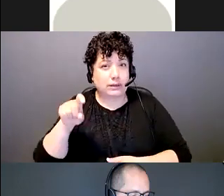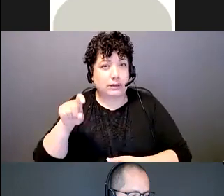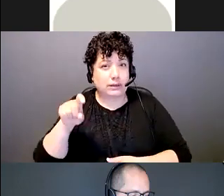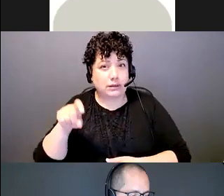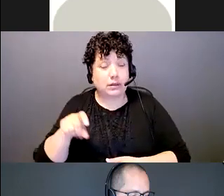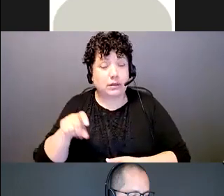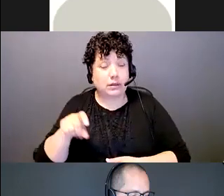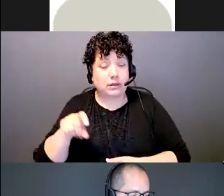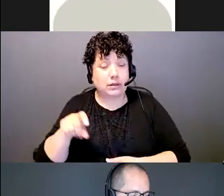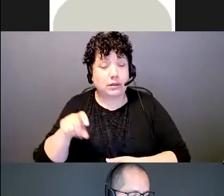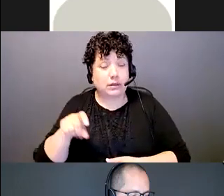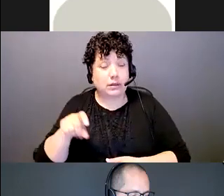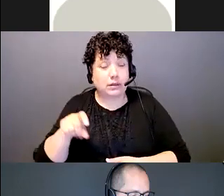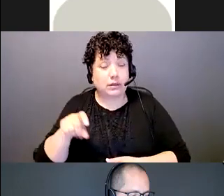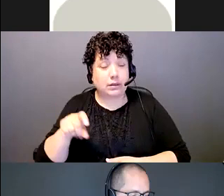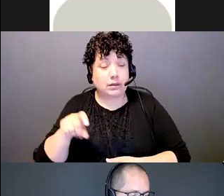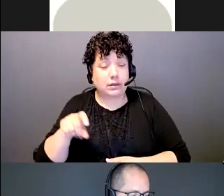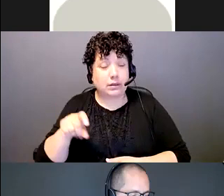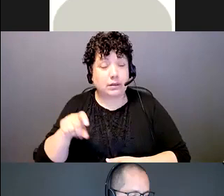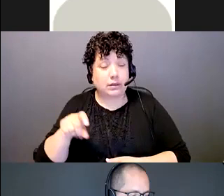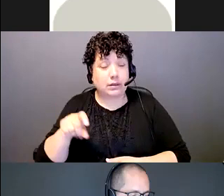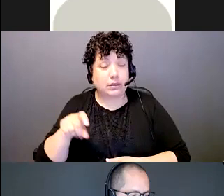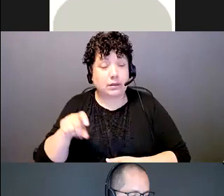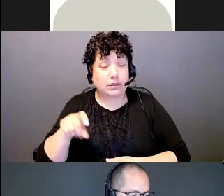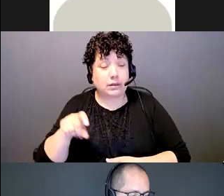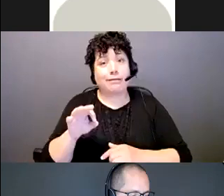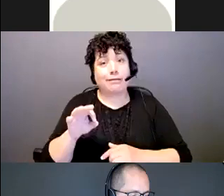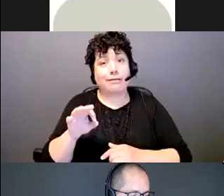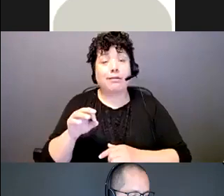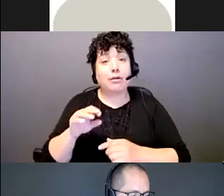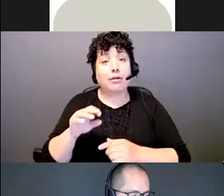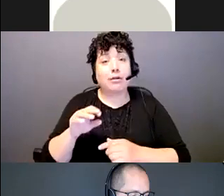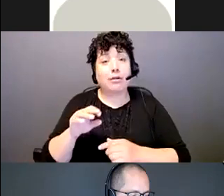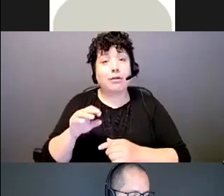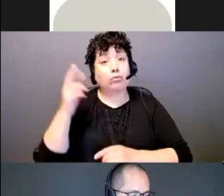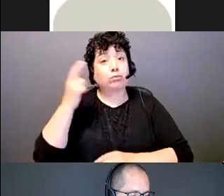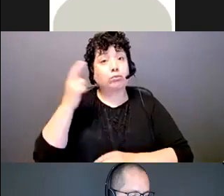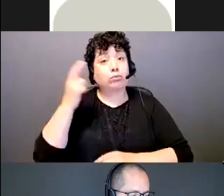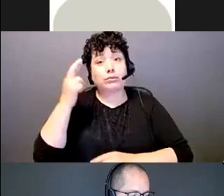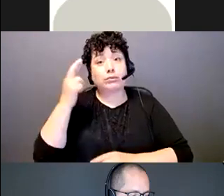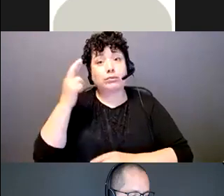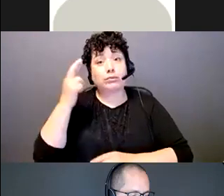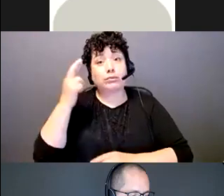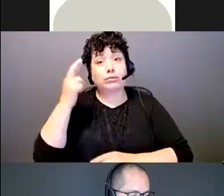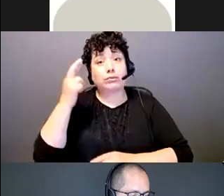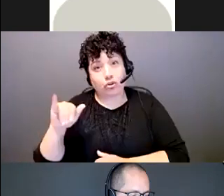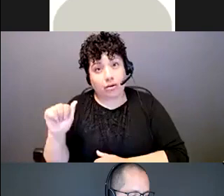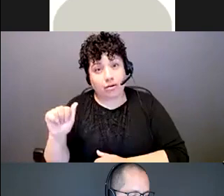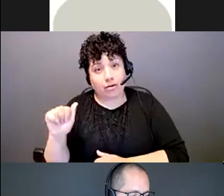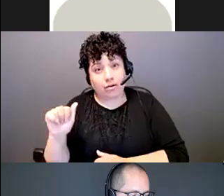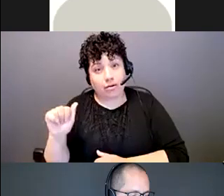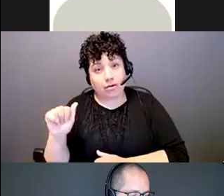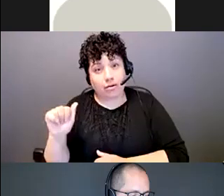been, in terms of other dementias, it's suggested that the decline in cognitive or